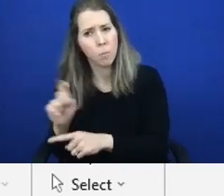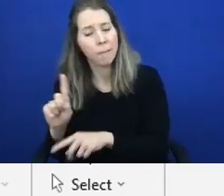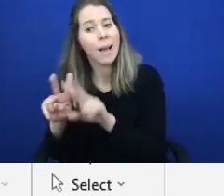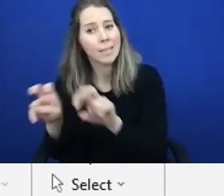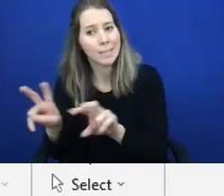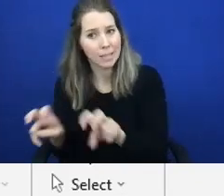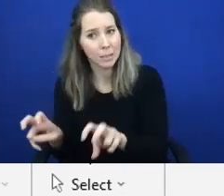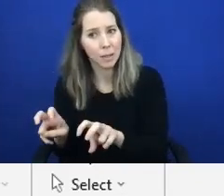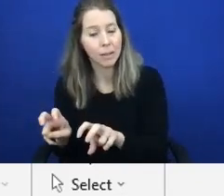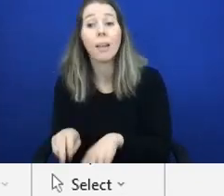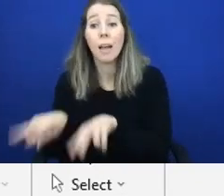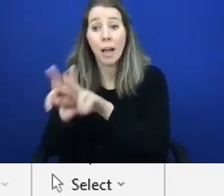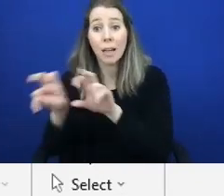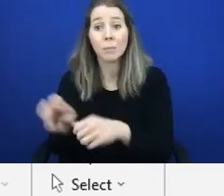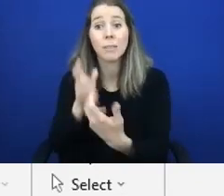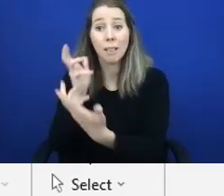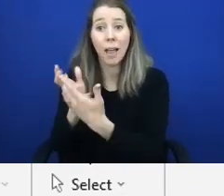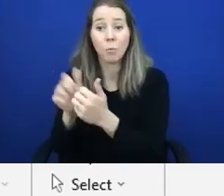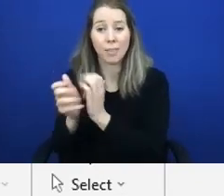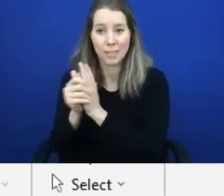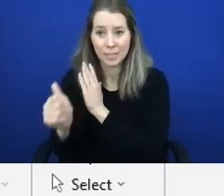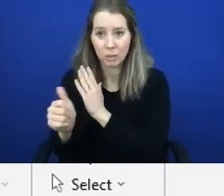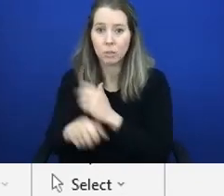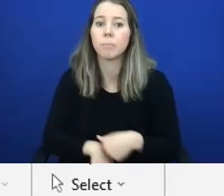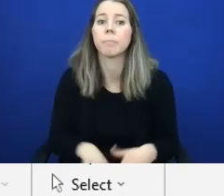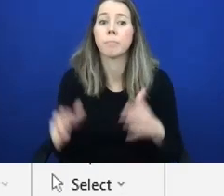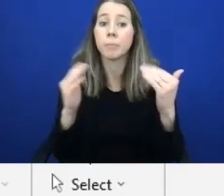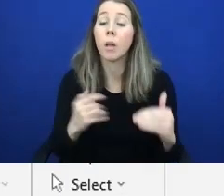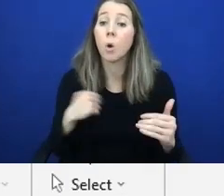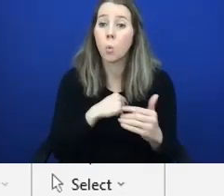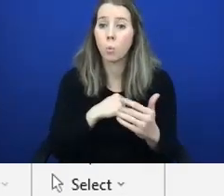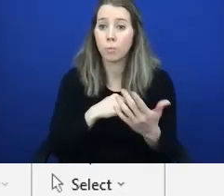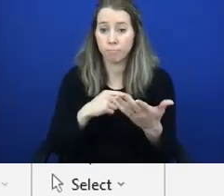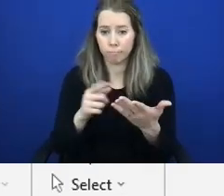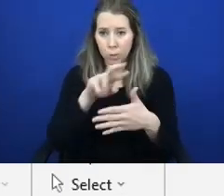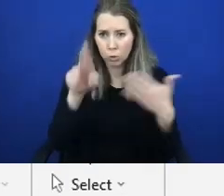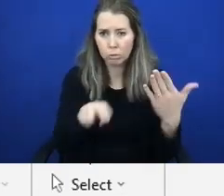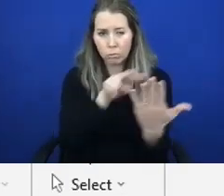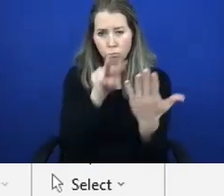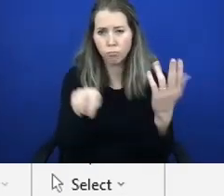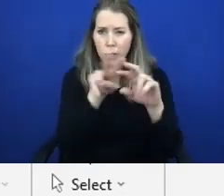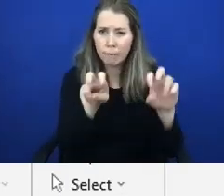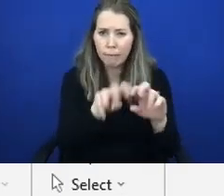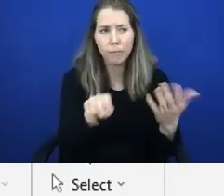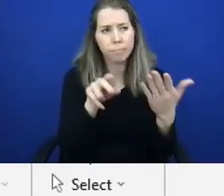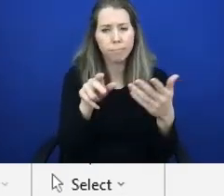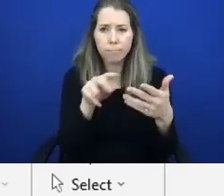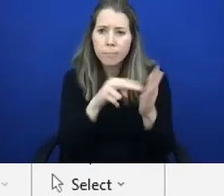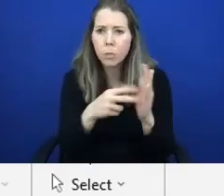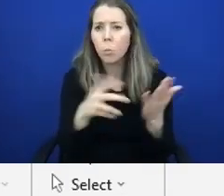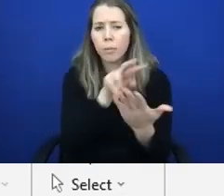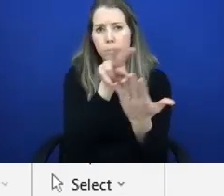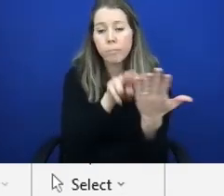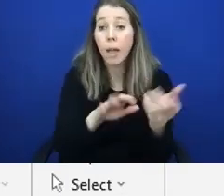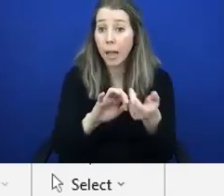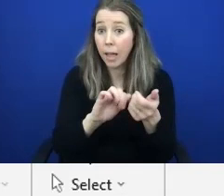that are aligned with the competencies, and then we interpret the results. We interpret the results by